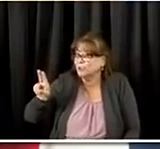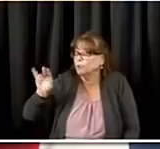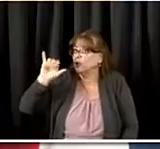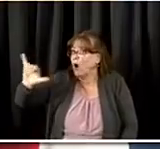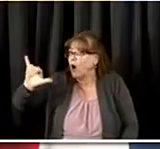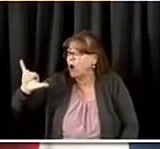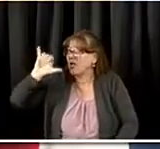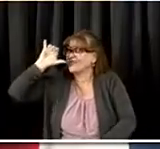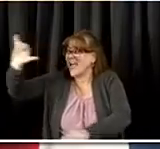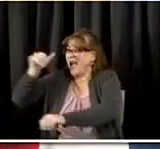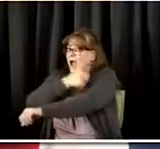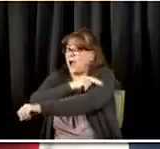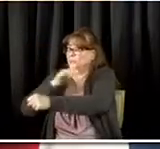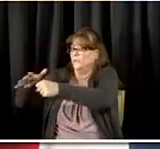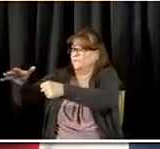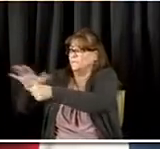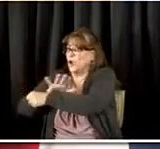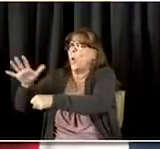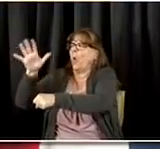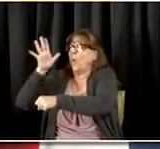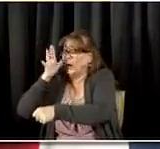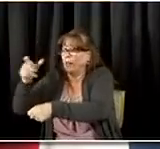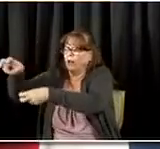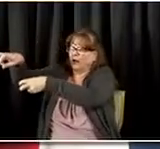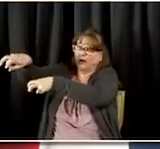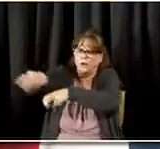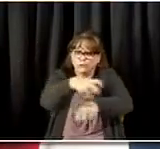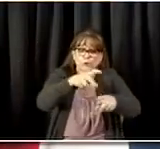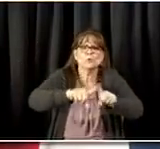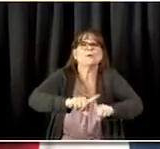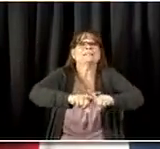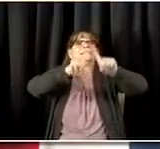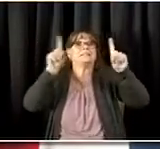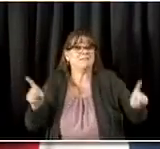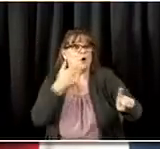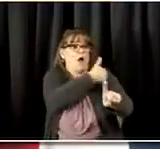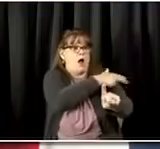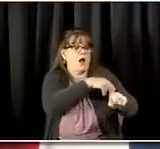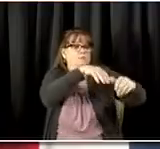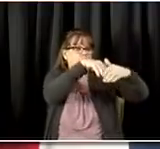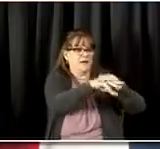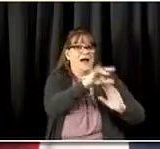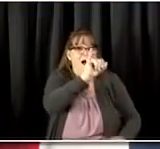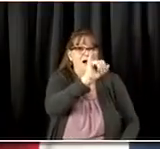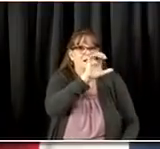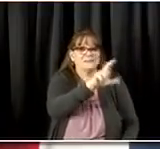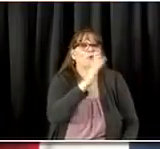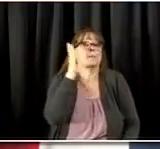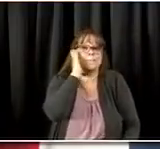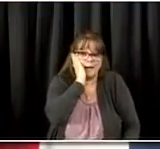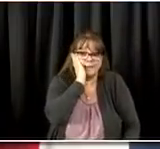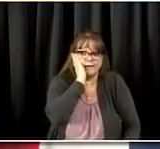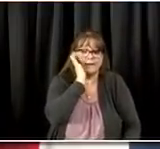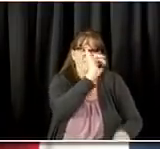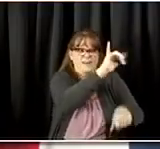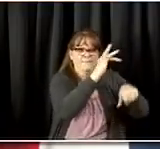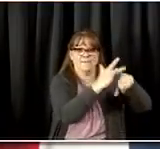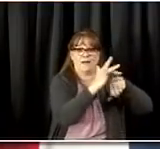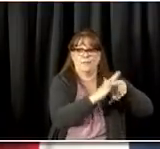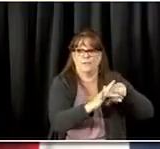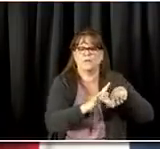having that patient transfer to a hospital where an ICU bed would be available. There's also the possibility